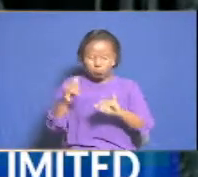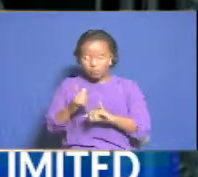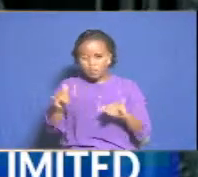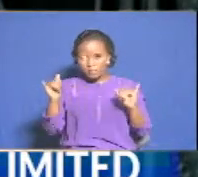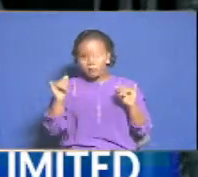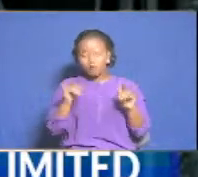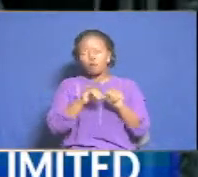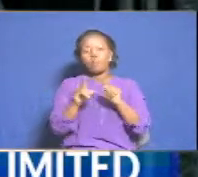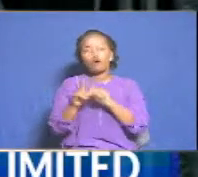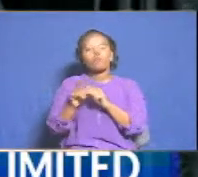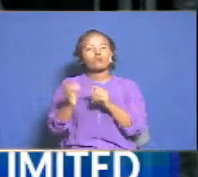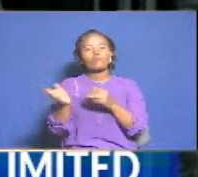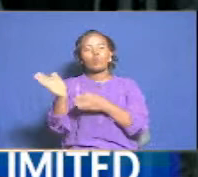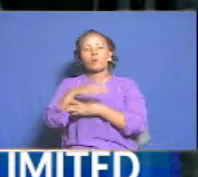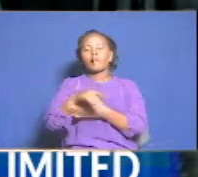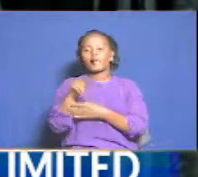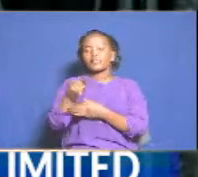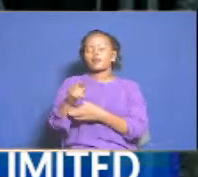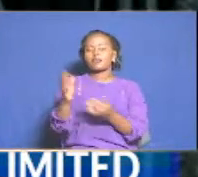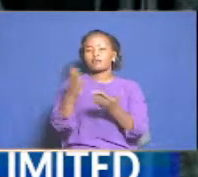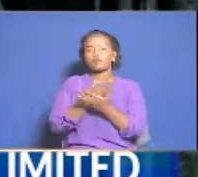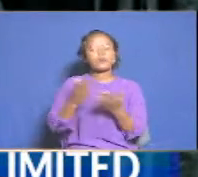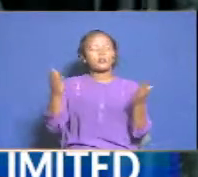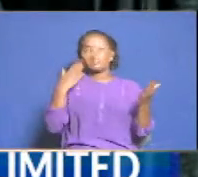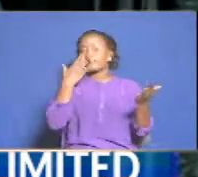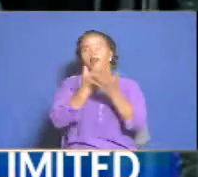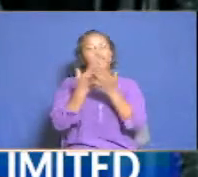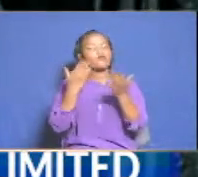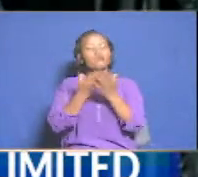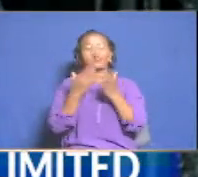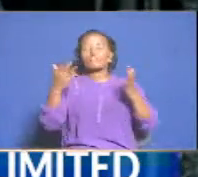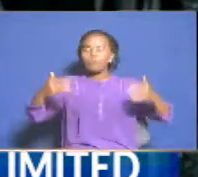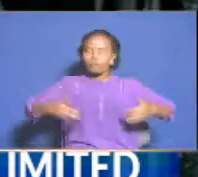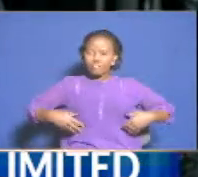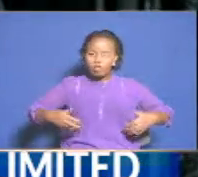and reclaiming this facility. Hongera kwa vijana wa Kenya.